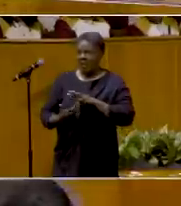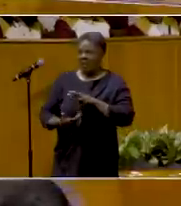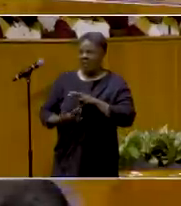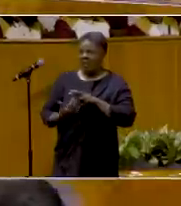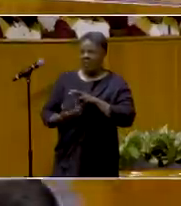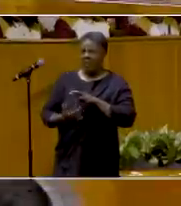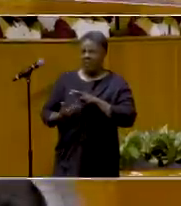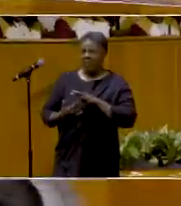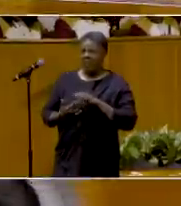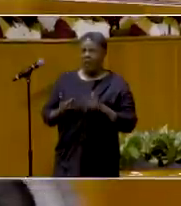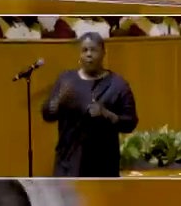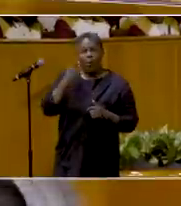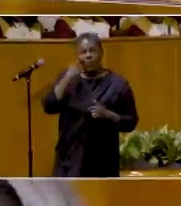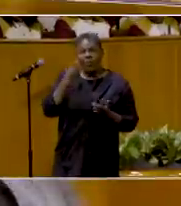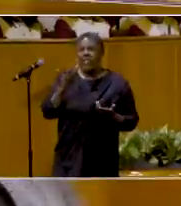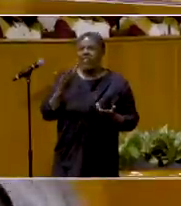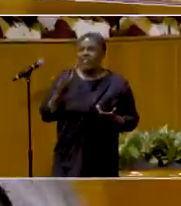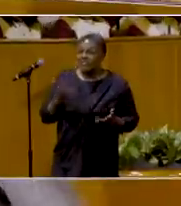Panther.